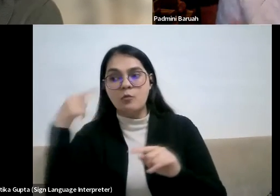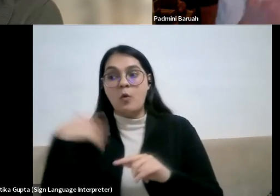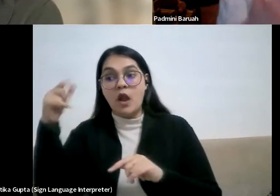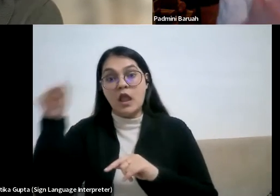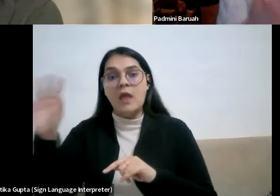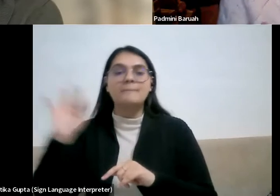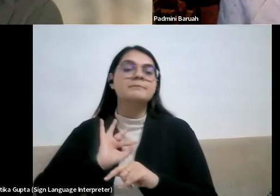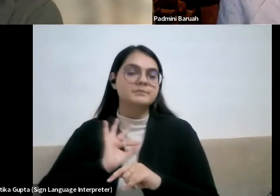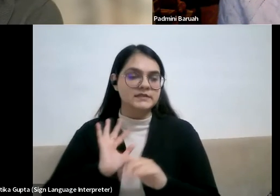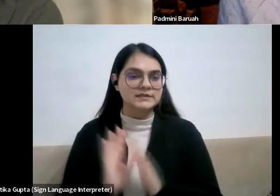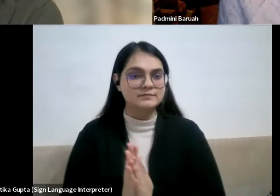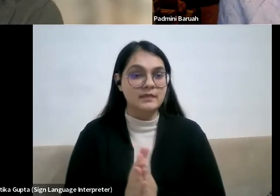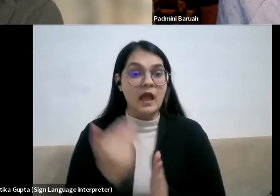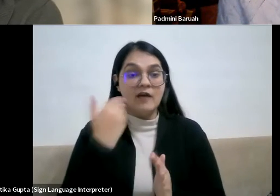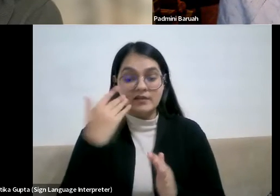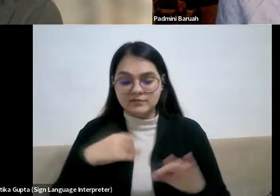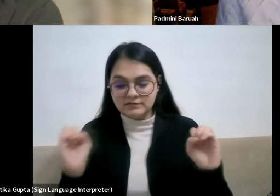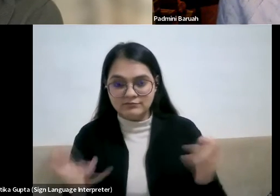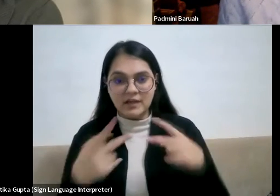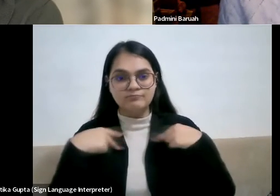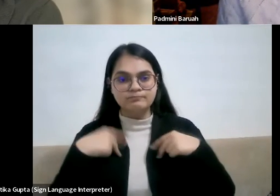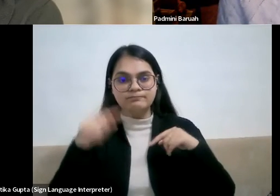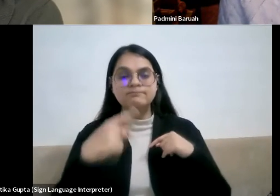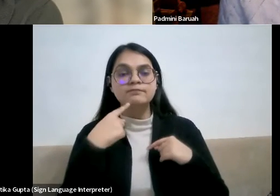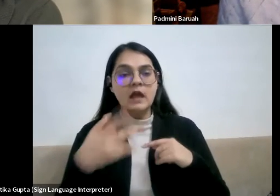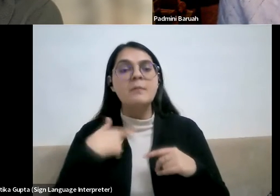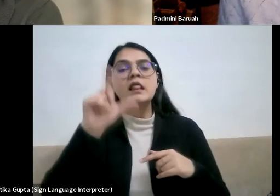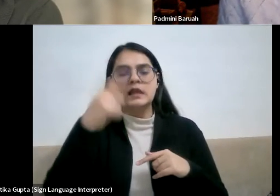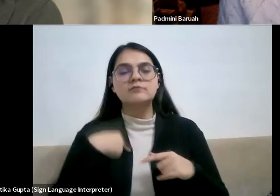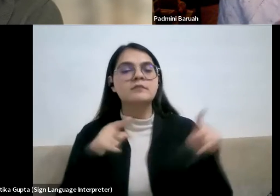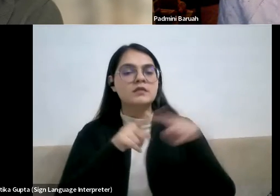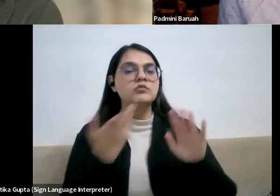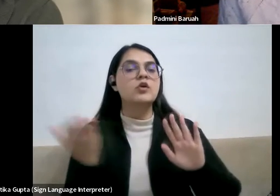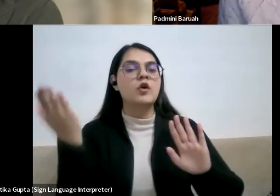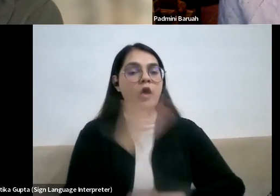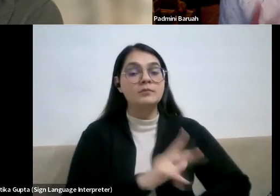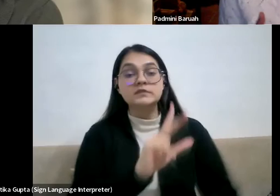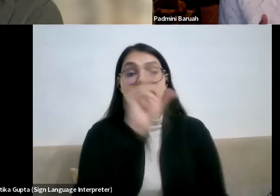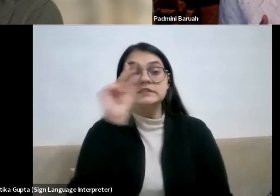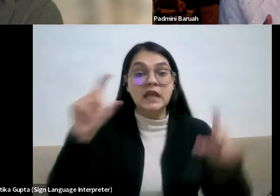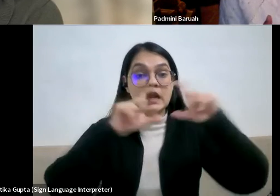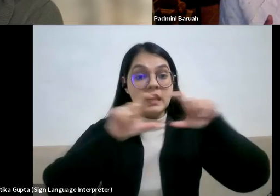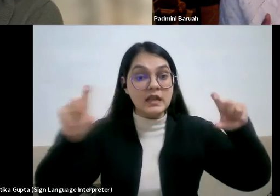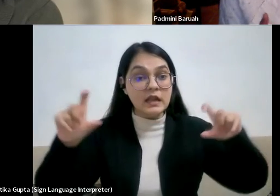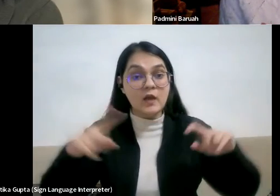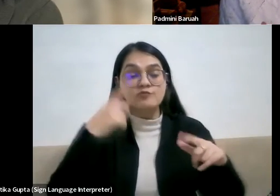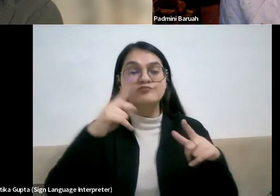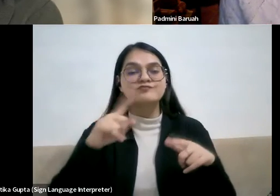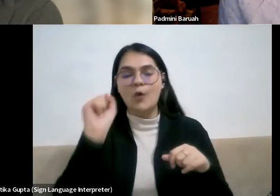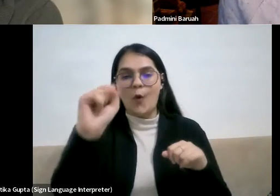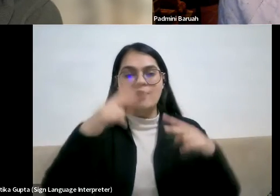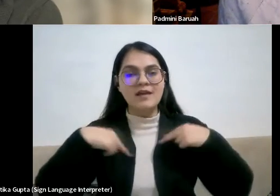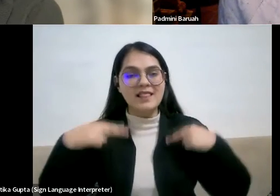manifests when we get into the rulings, and I will get into the rulings later. The other thing that became very clear is that legal assistance is one of the most